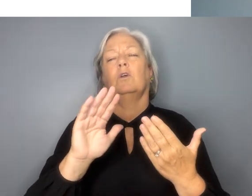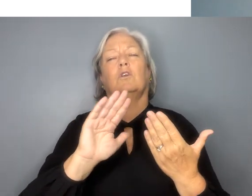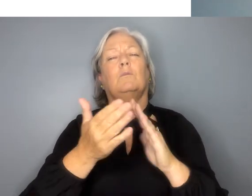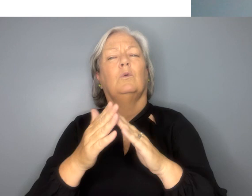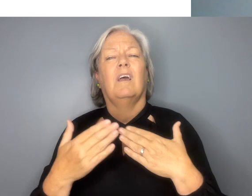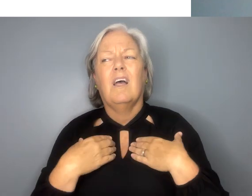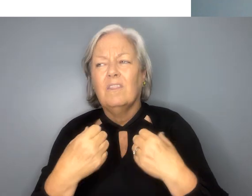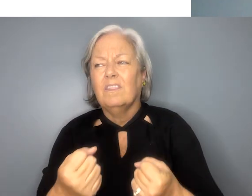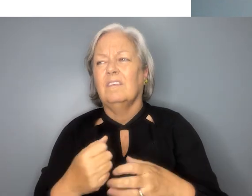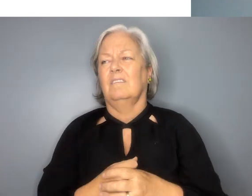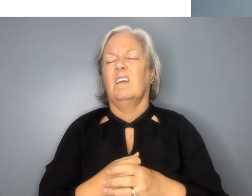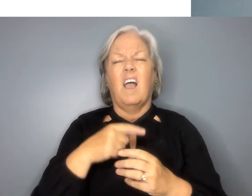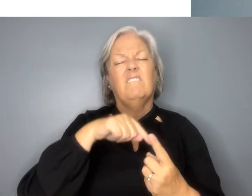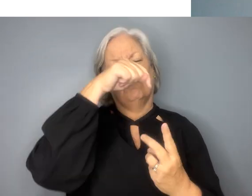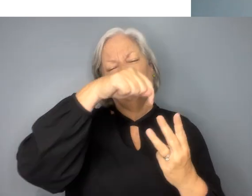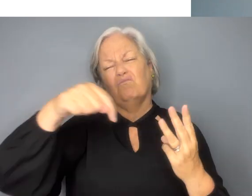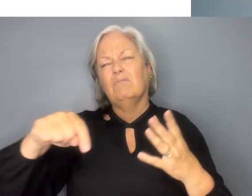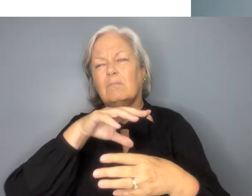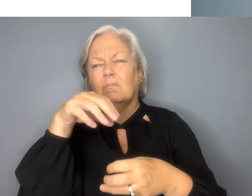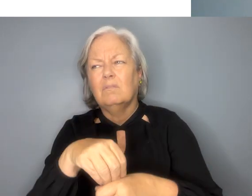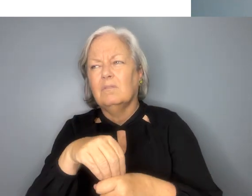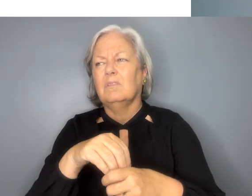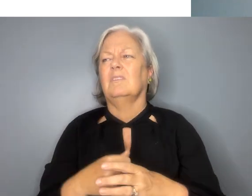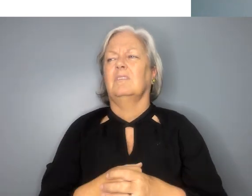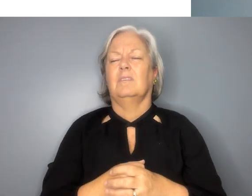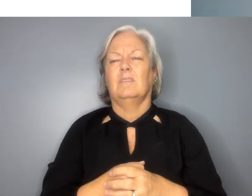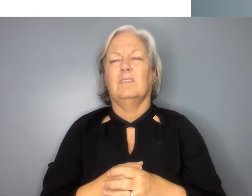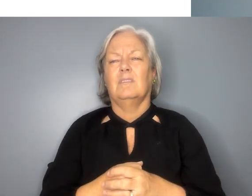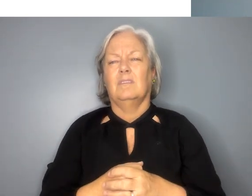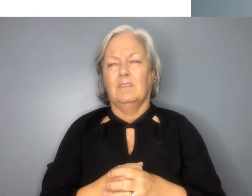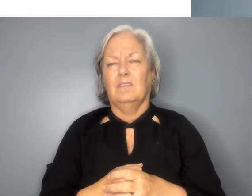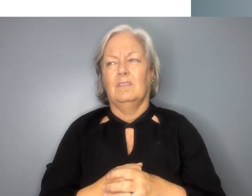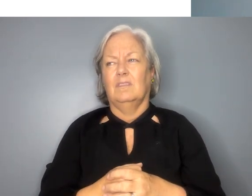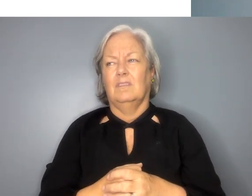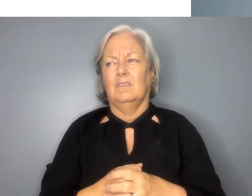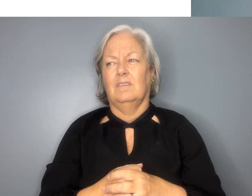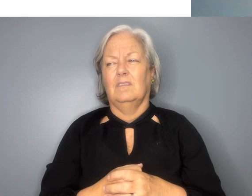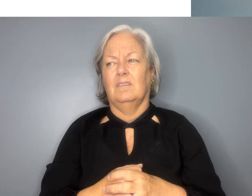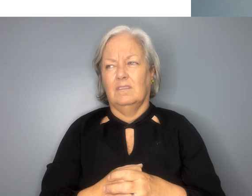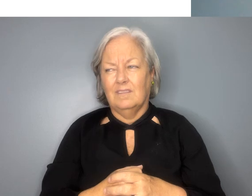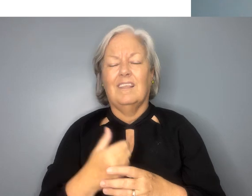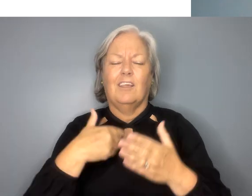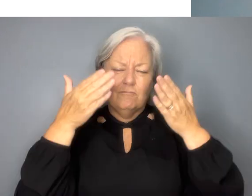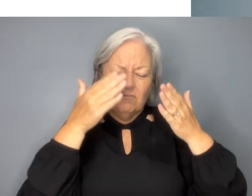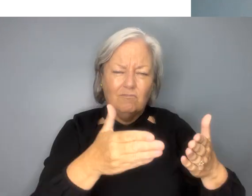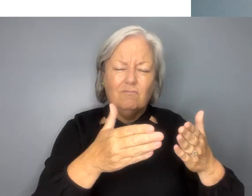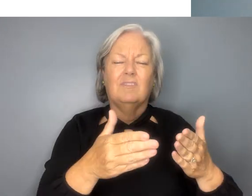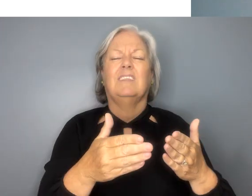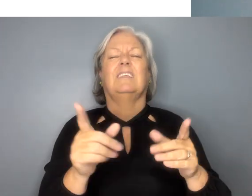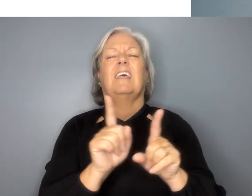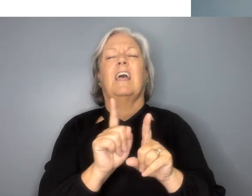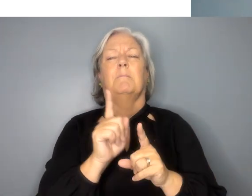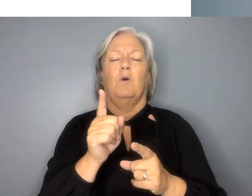Health. I'm President of Melbourne Bisexual Network, and I do a lot of lived experience work around the intersections of